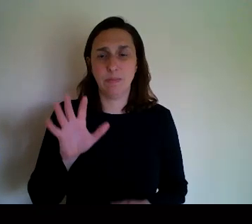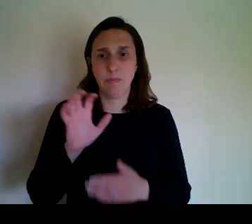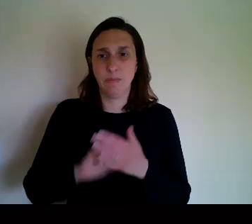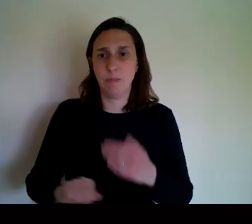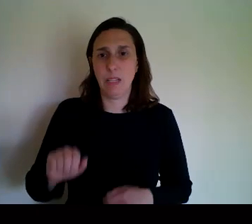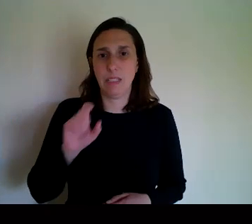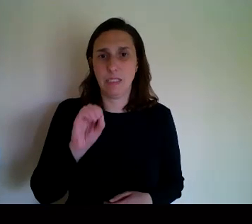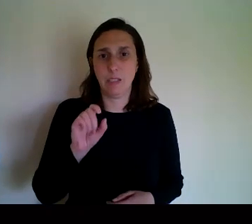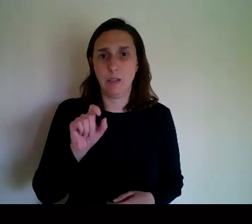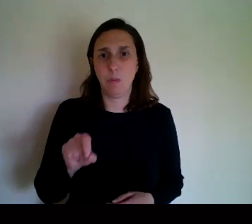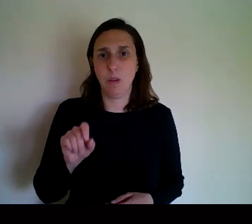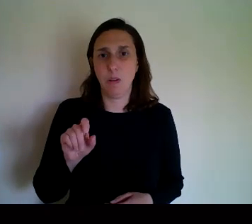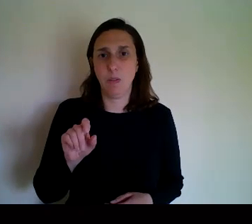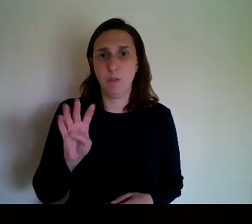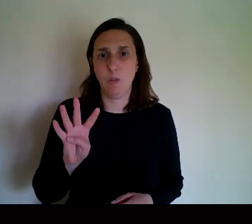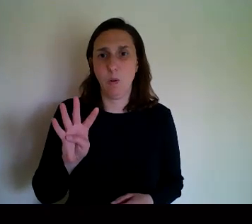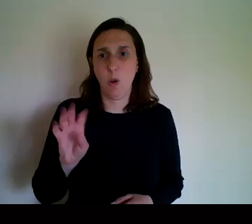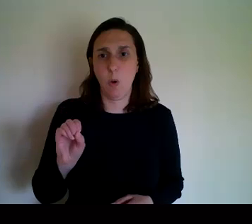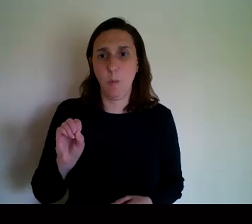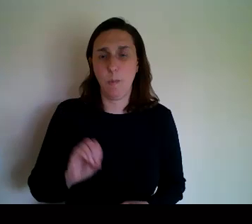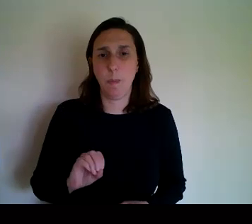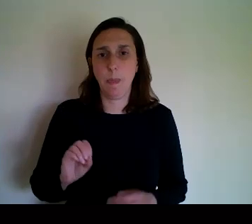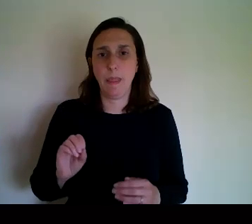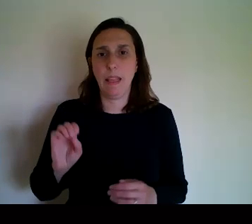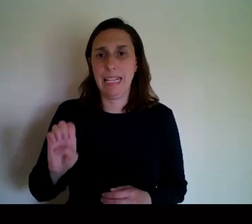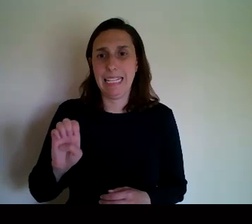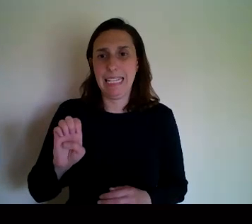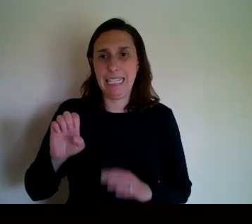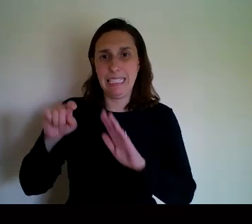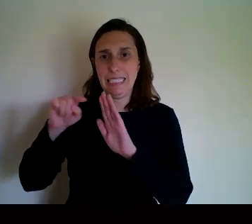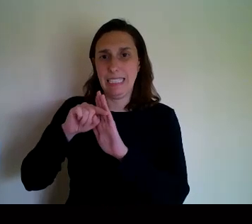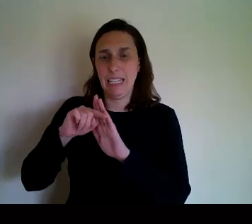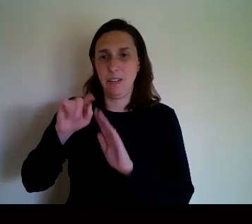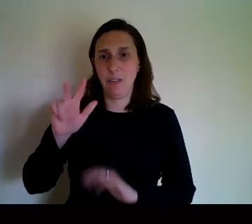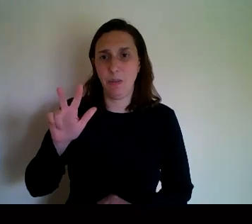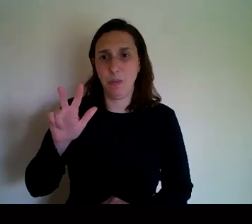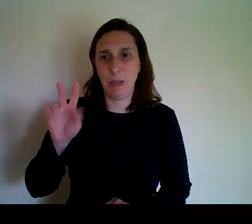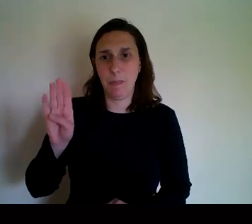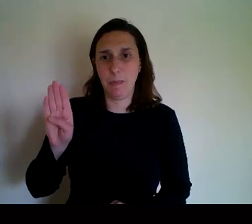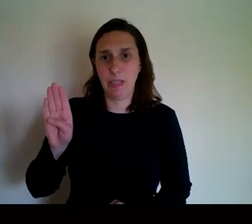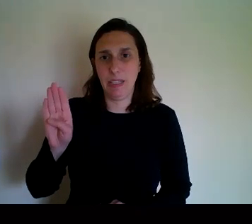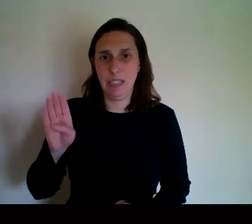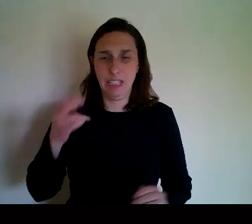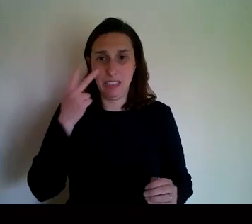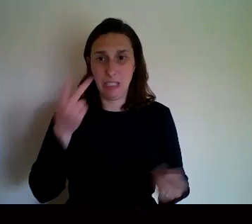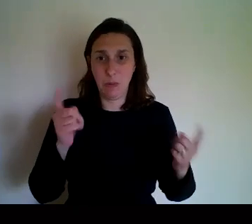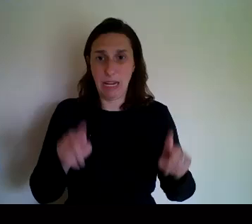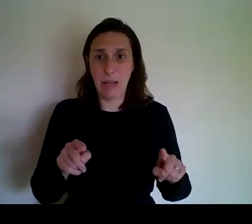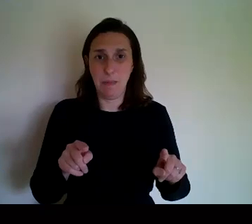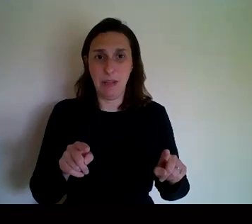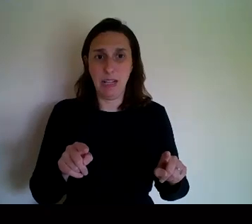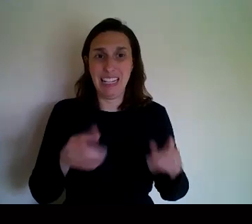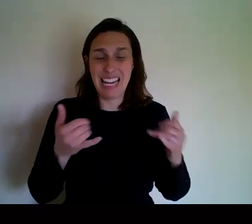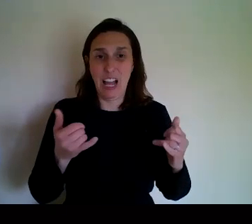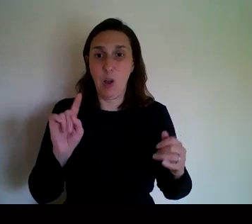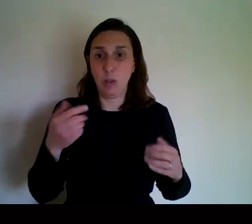minus 0.40 e to the negative 3b. Now look what I've done. I only have one